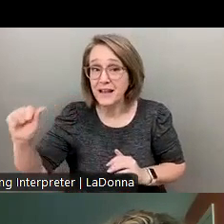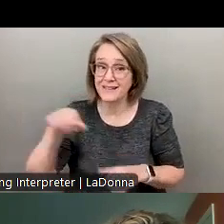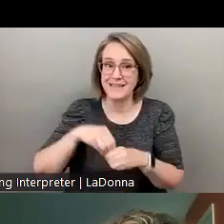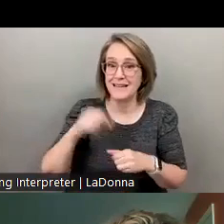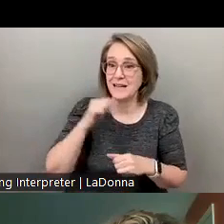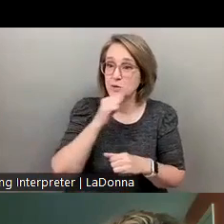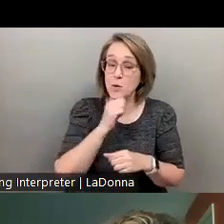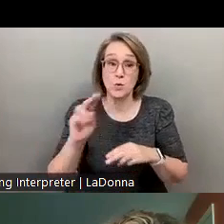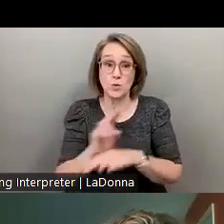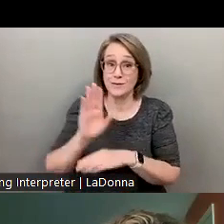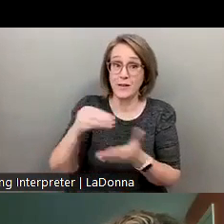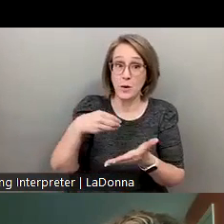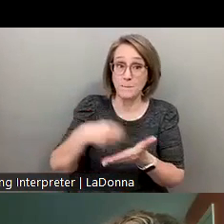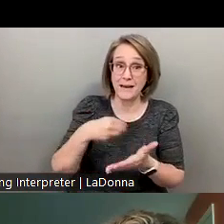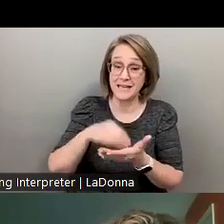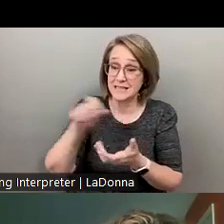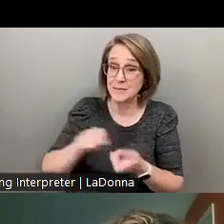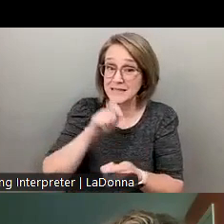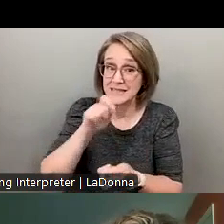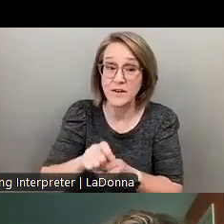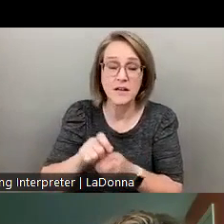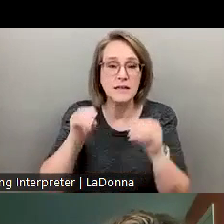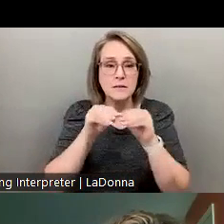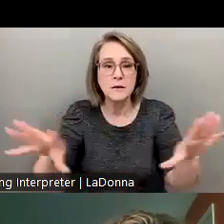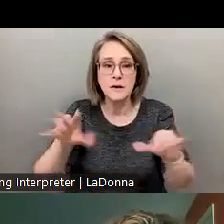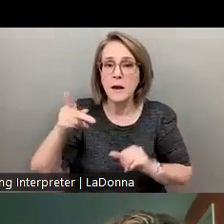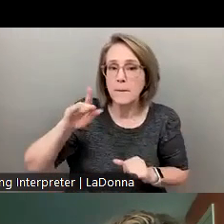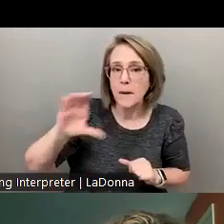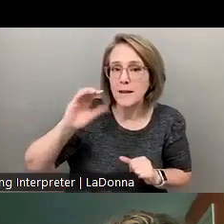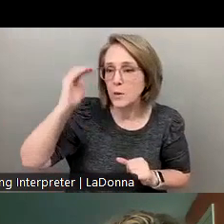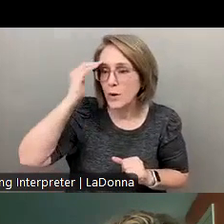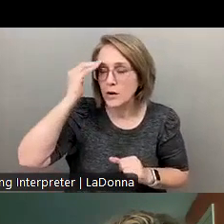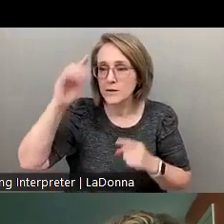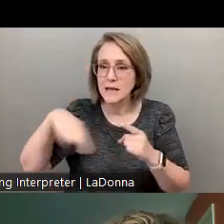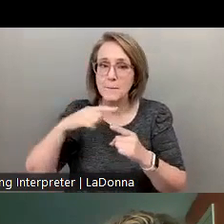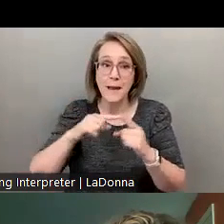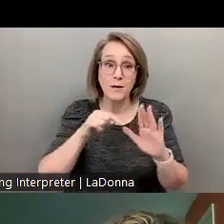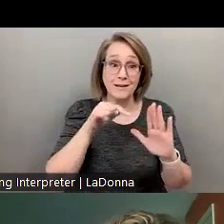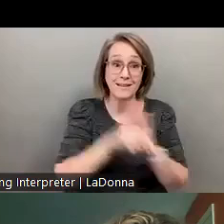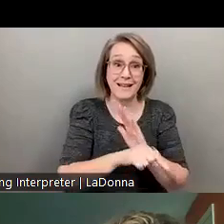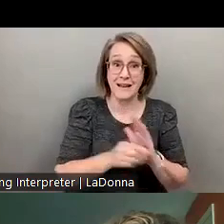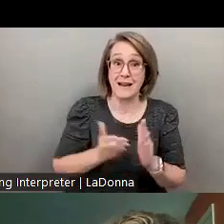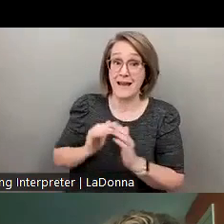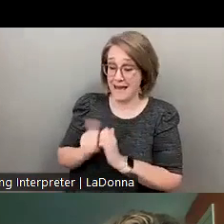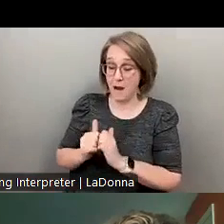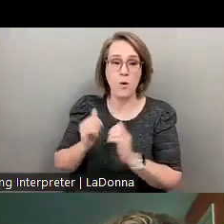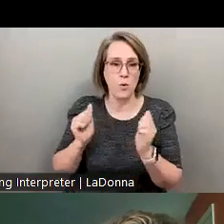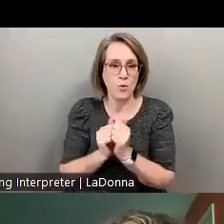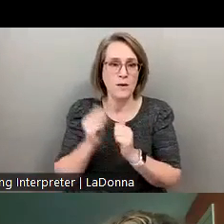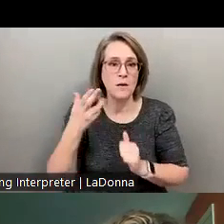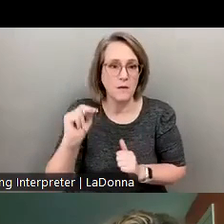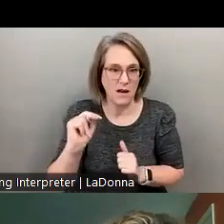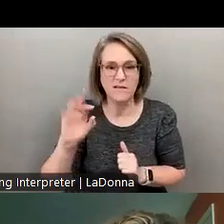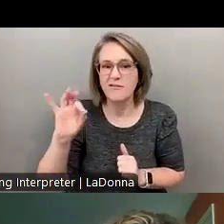dollars specifically to put out public awareness about suicide by firearm. And I know we probably all